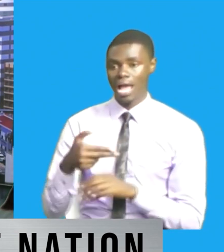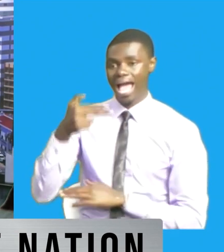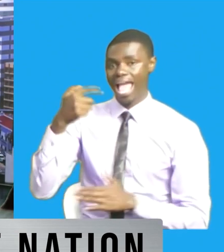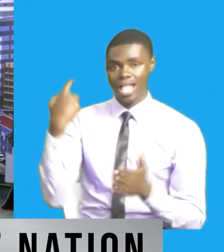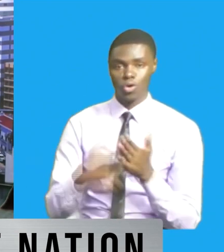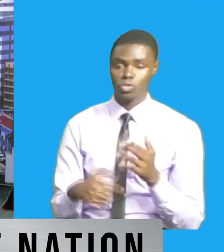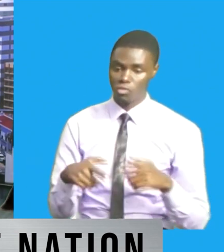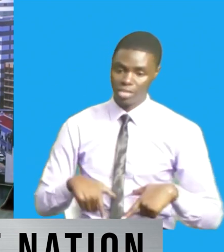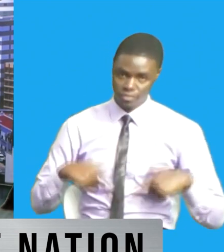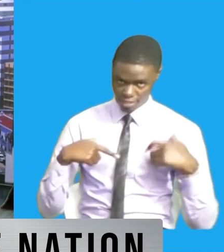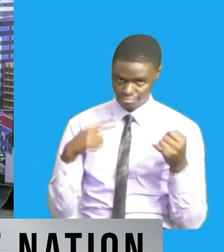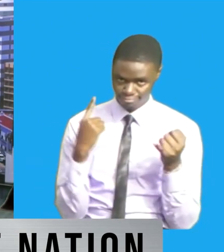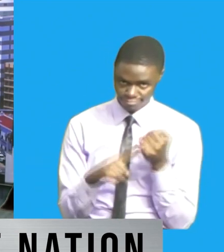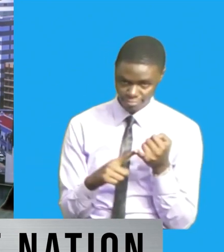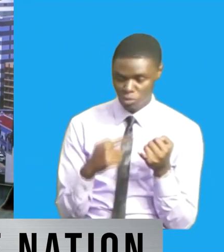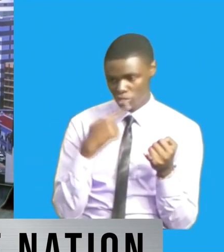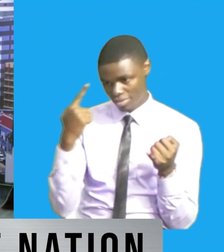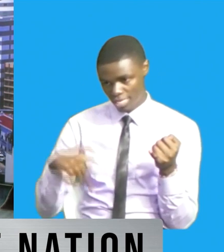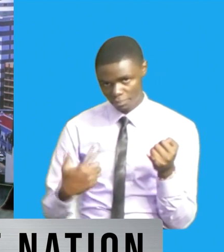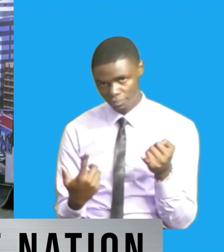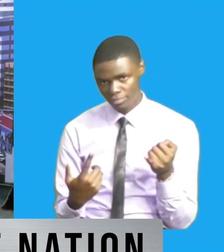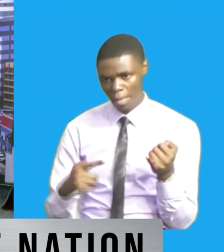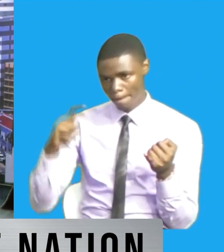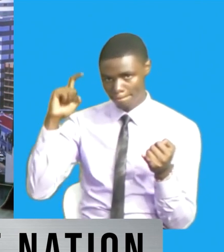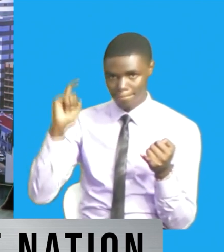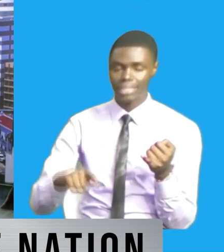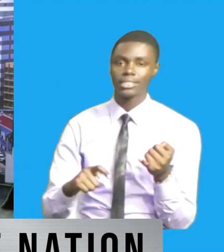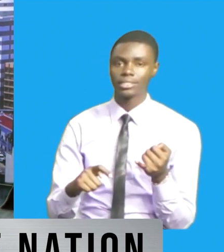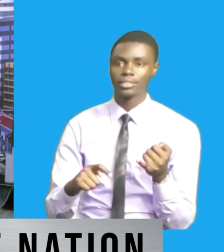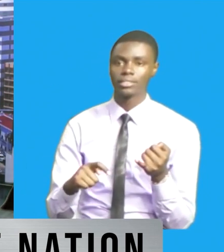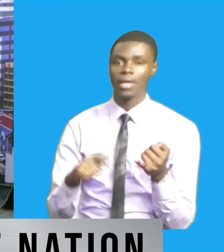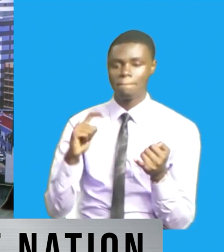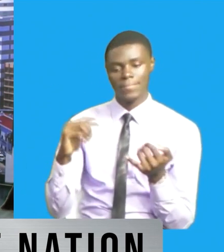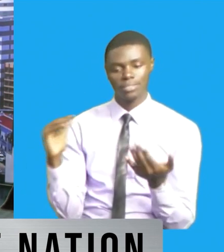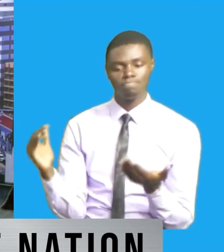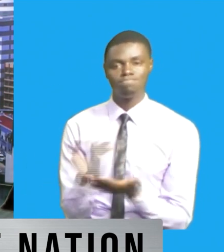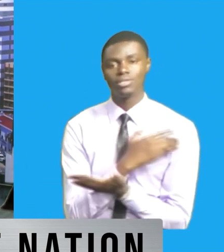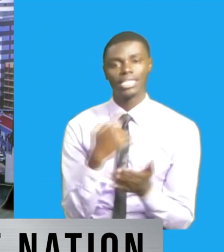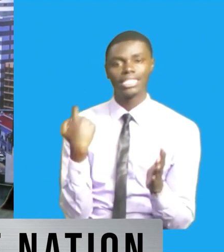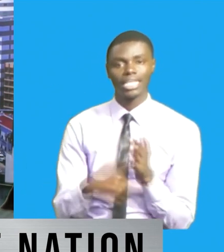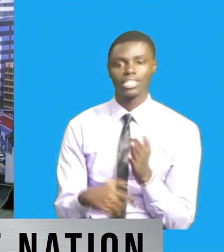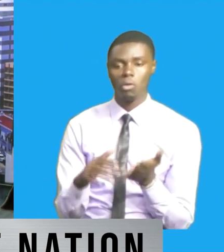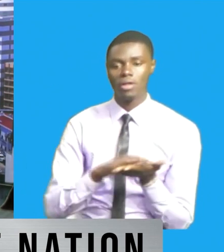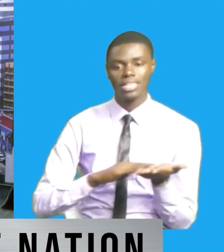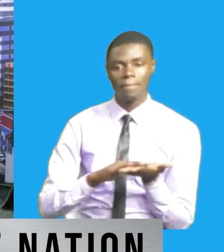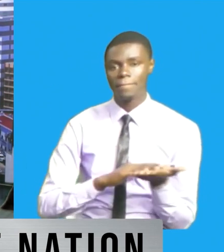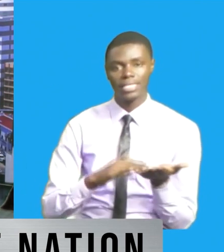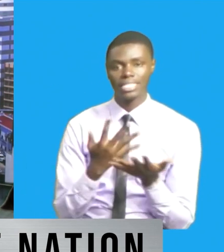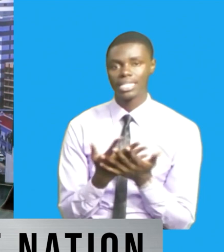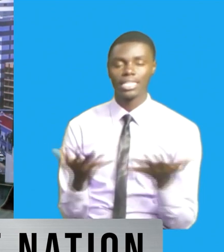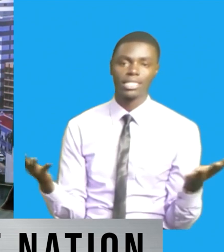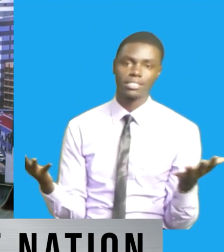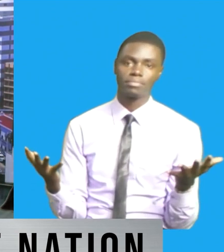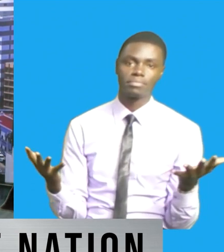living. High cost of living, as we are saying that you need to actually remove taxes on basic, zero rate taxes